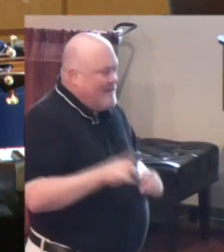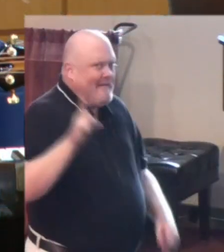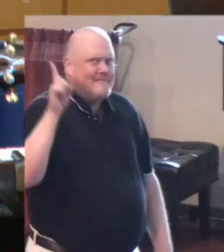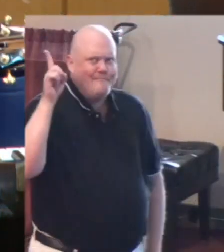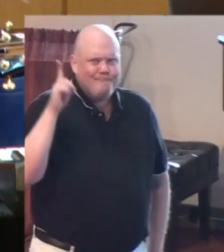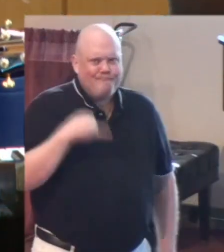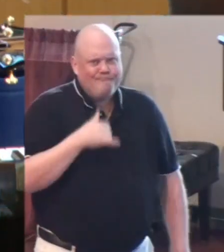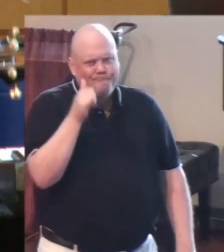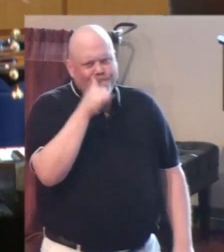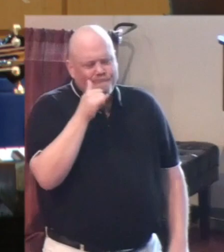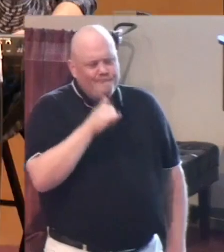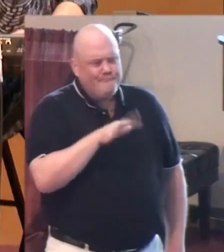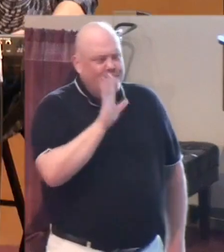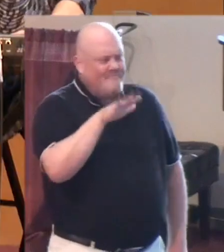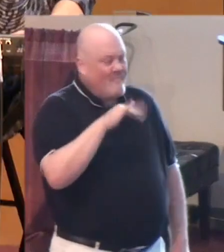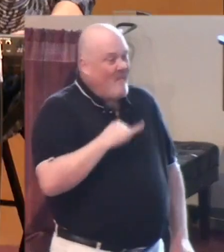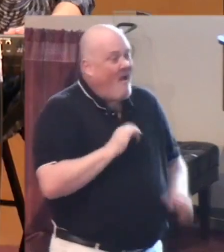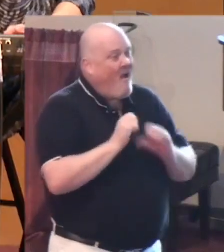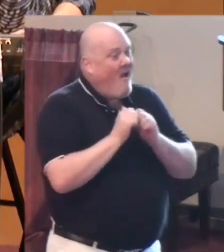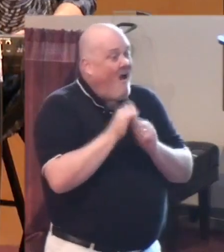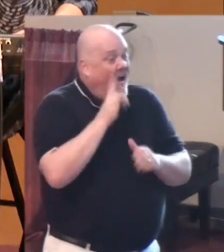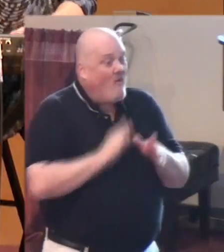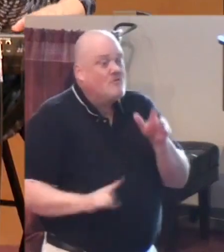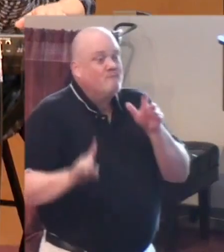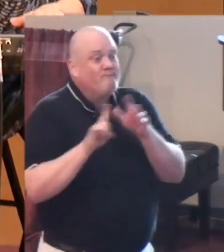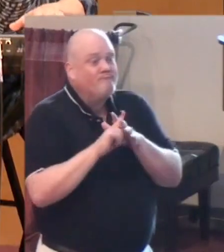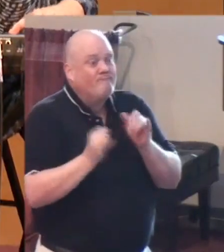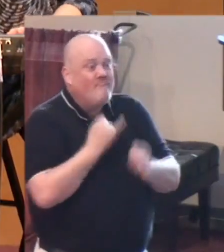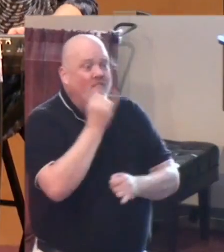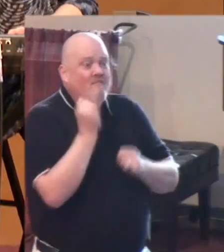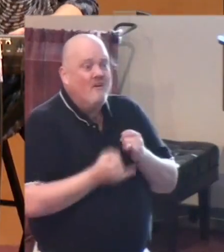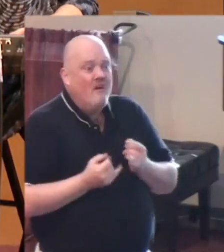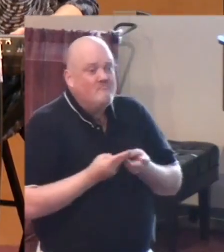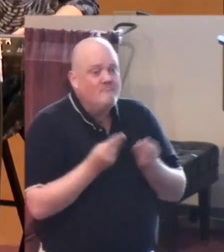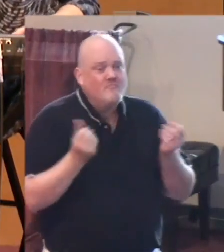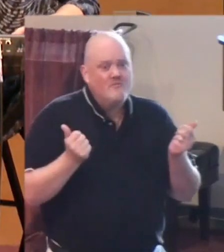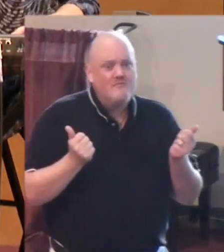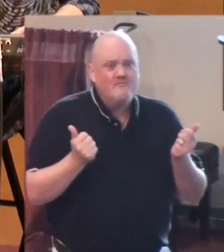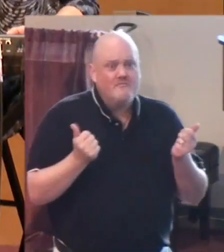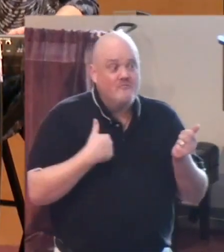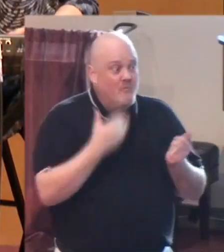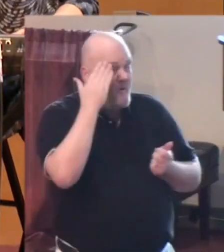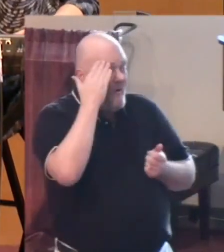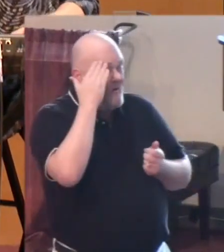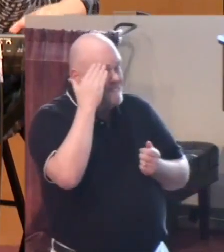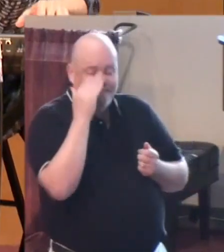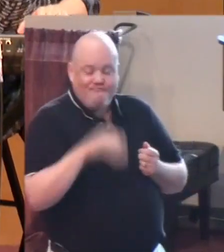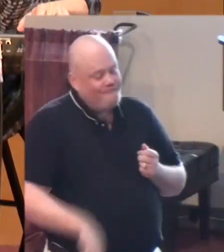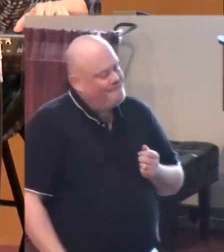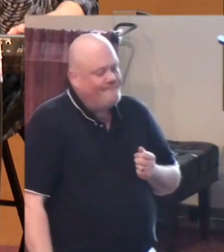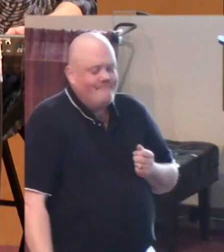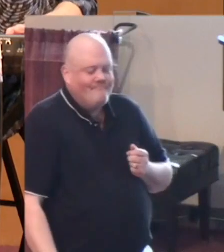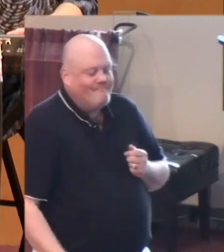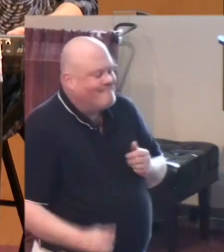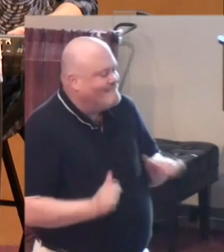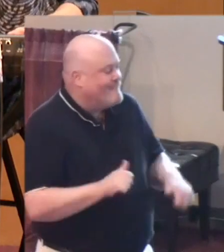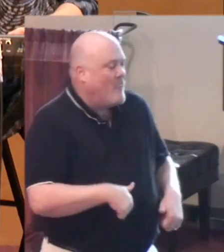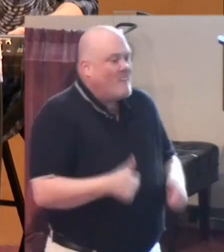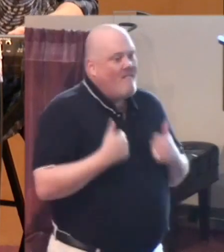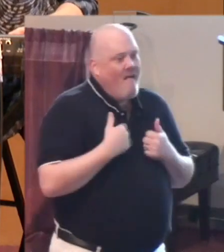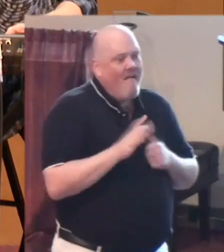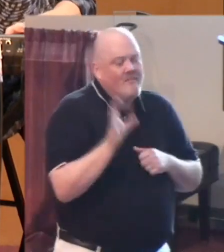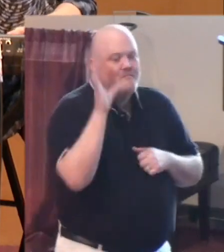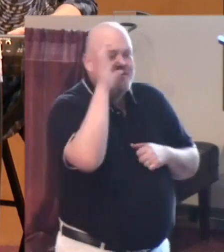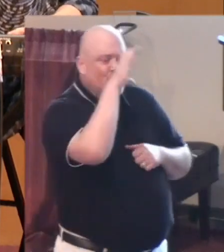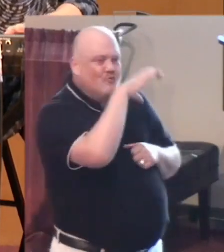plans? And how it's gonna turn out is not for us to know. Life's a